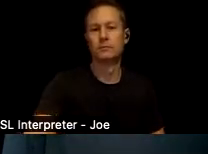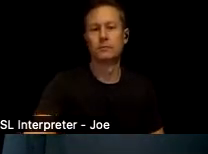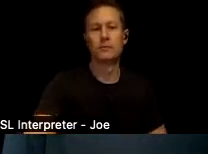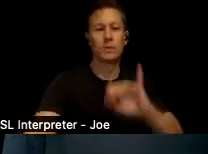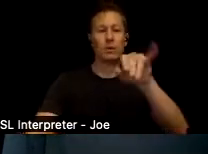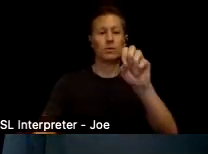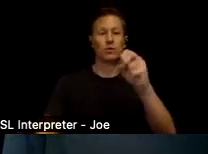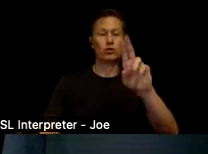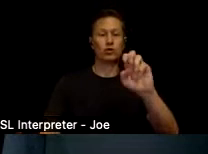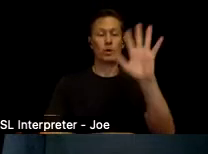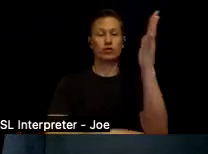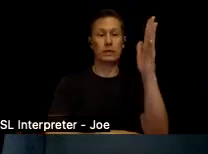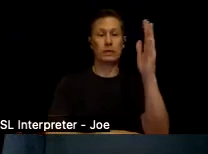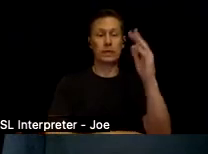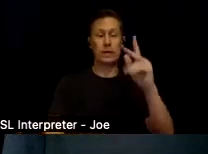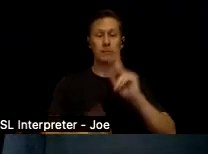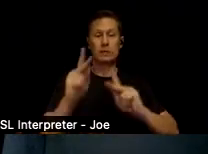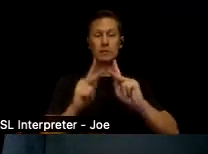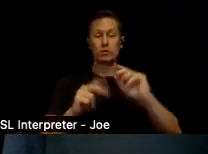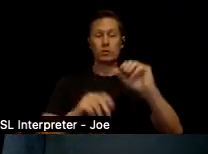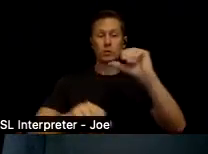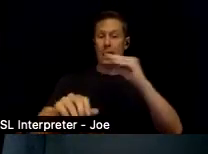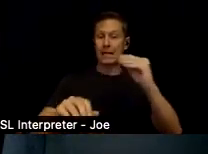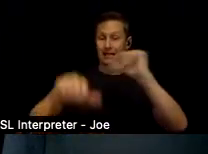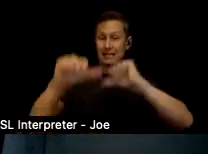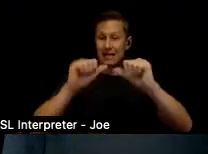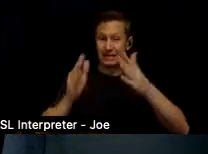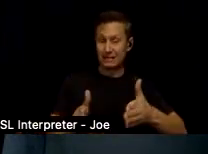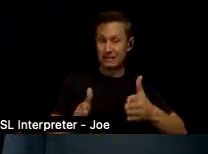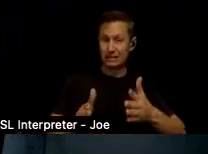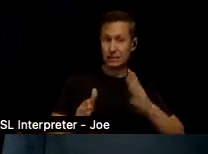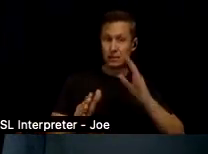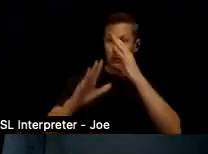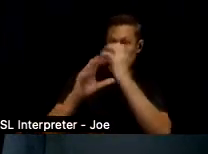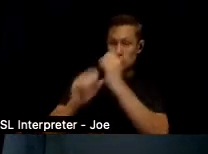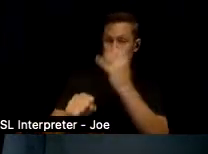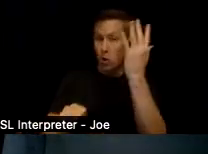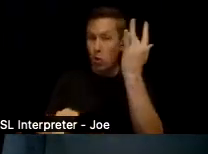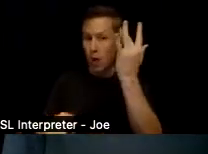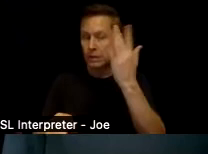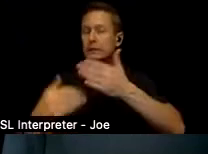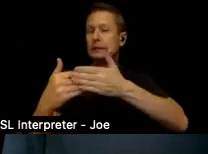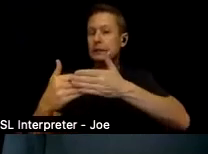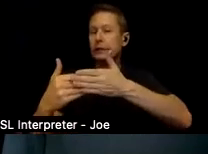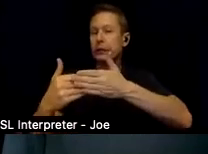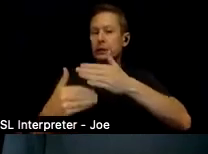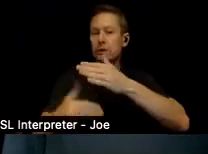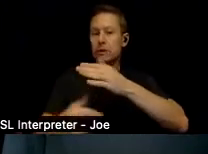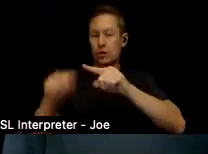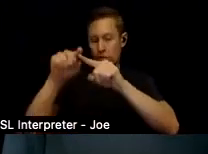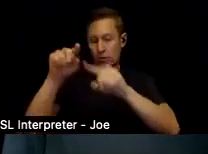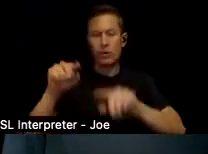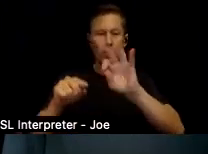earthquake caught people's attention, scientists' attention, because it had struck quite close to the San Andreas fault. And I'm